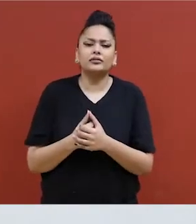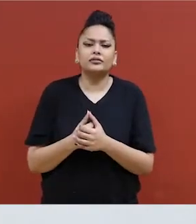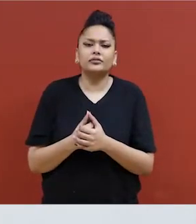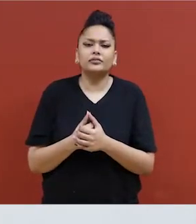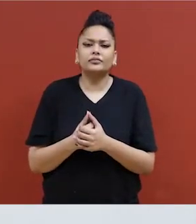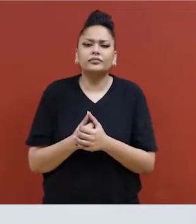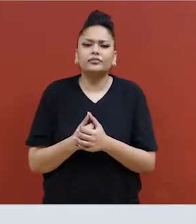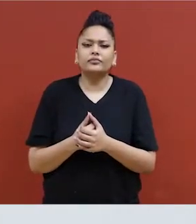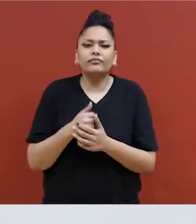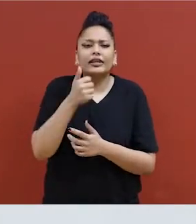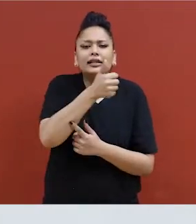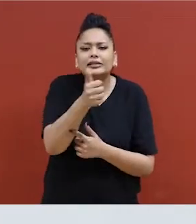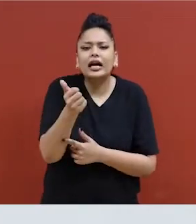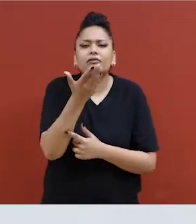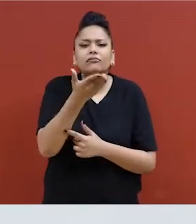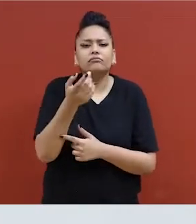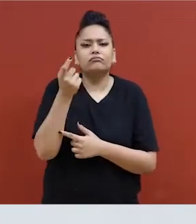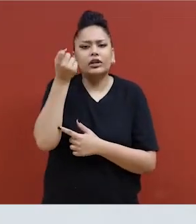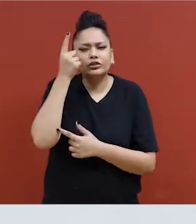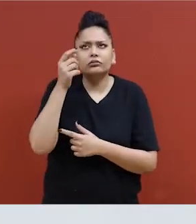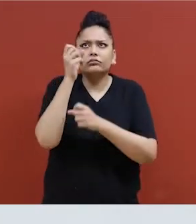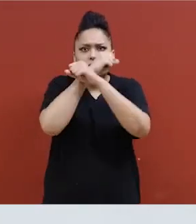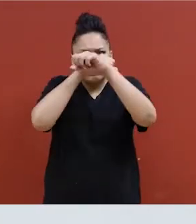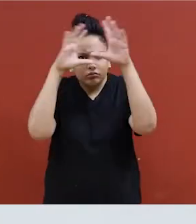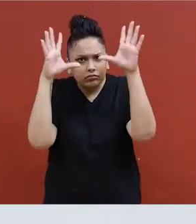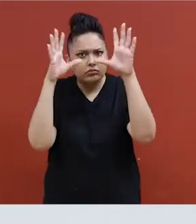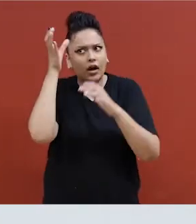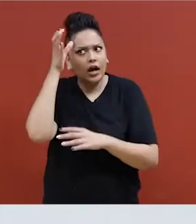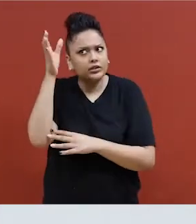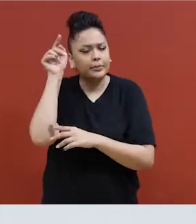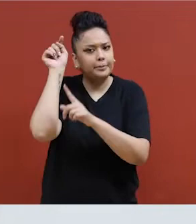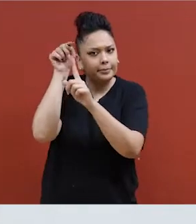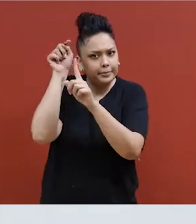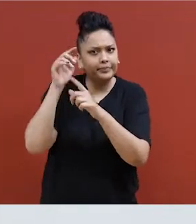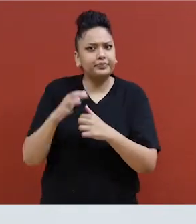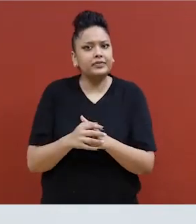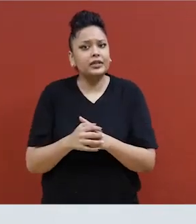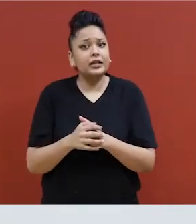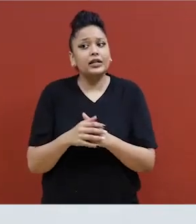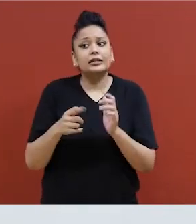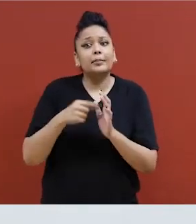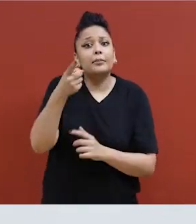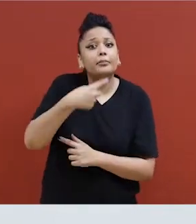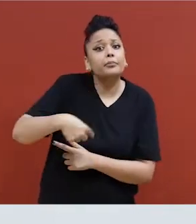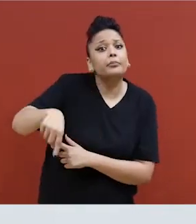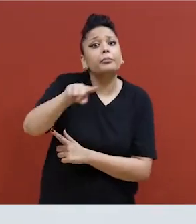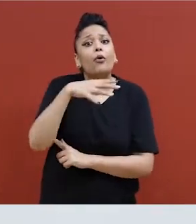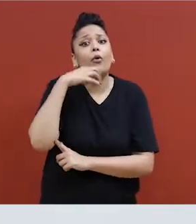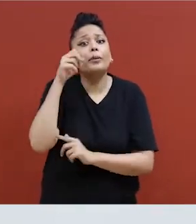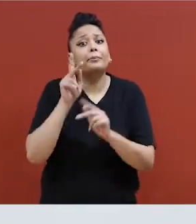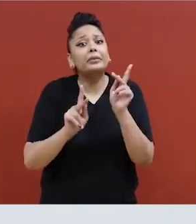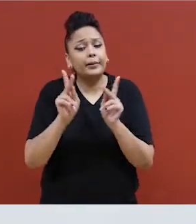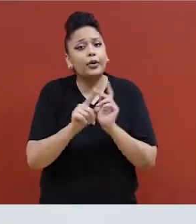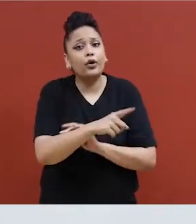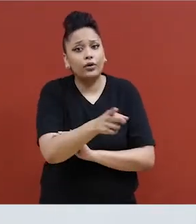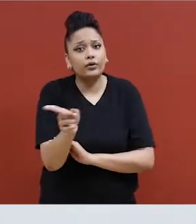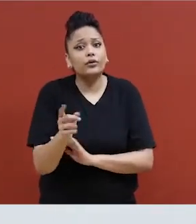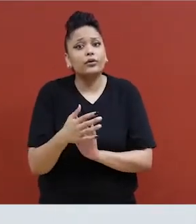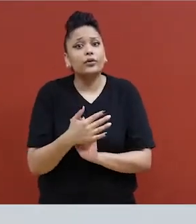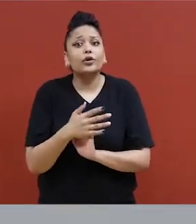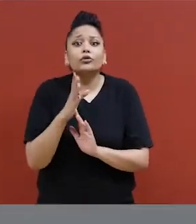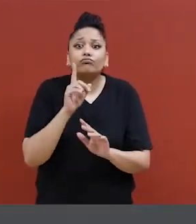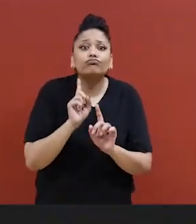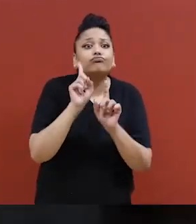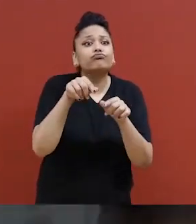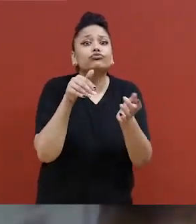about how the crossover works, you know, so if any of us have old people in our lives and we've ever gone to a